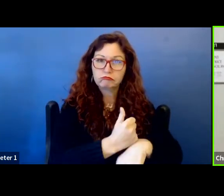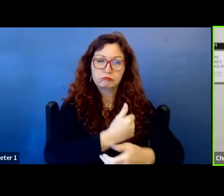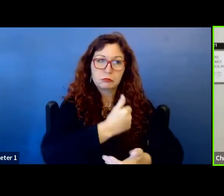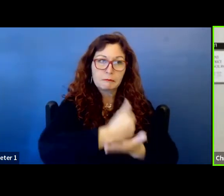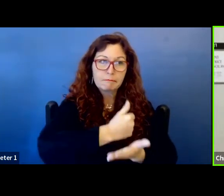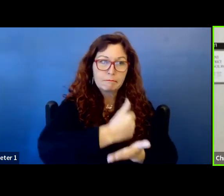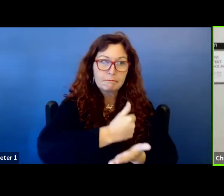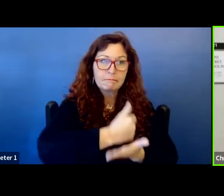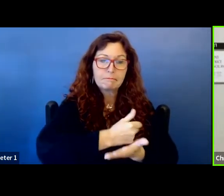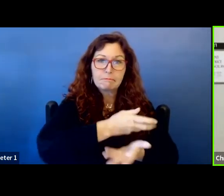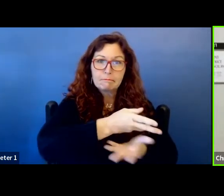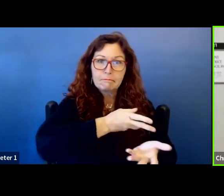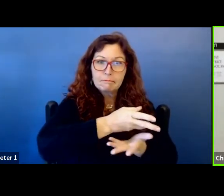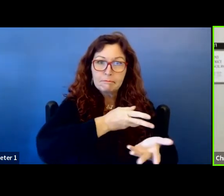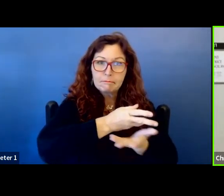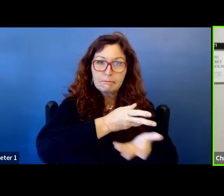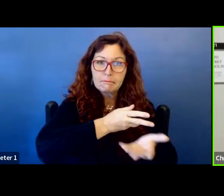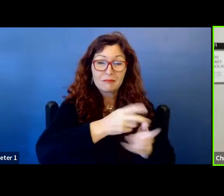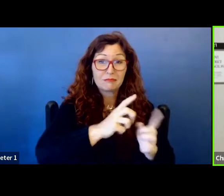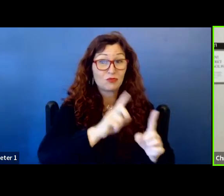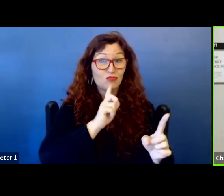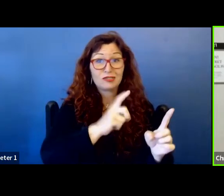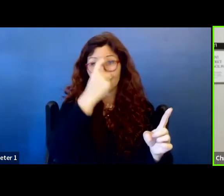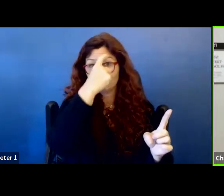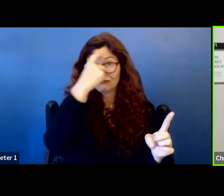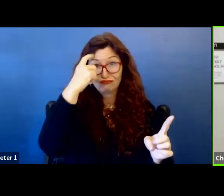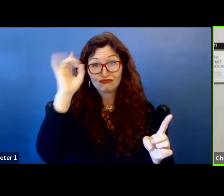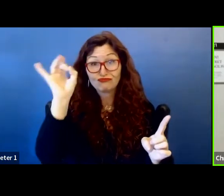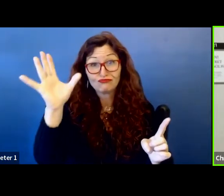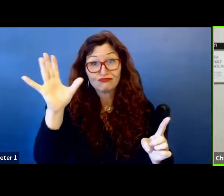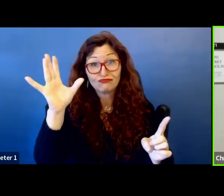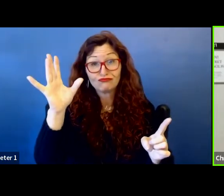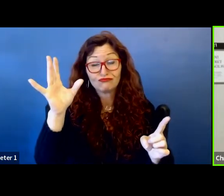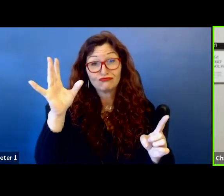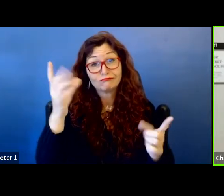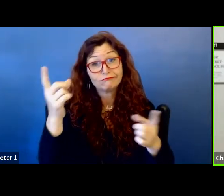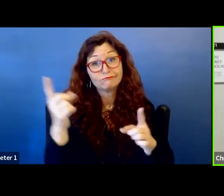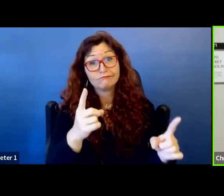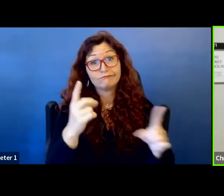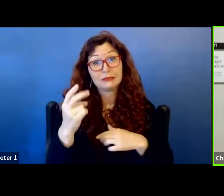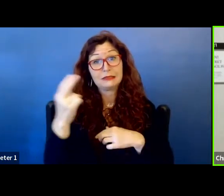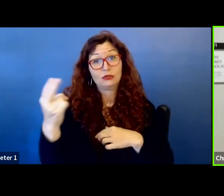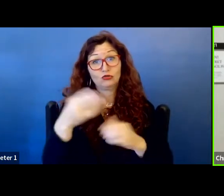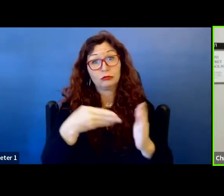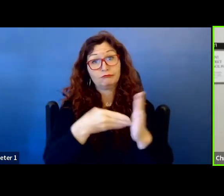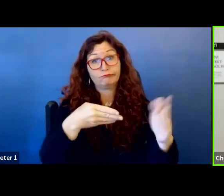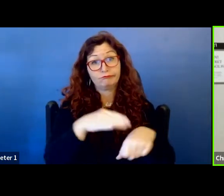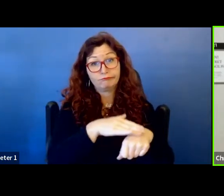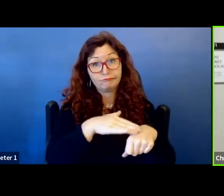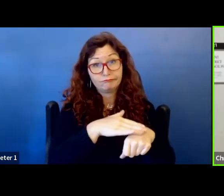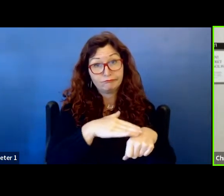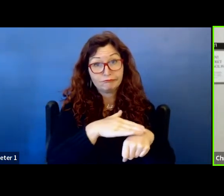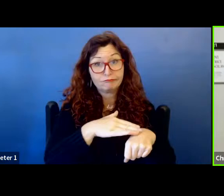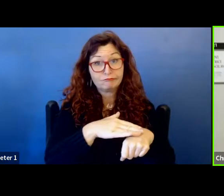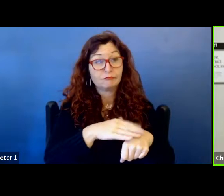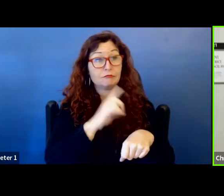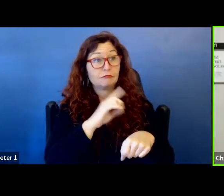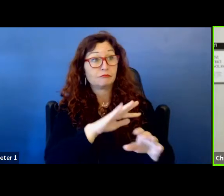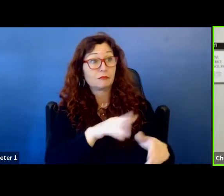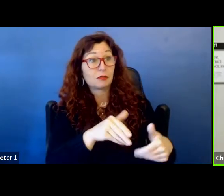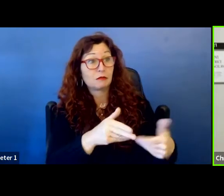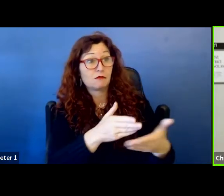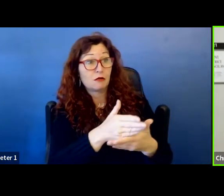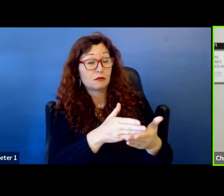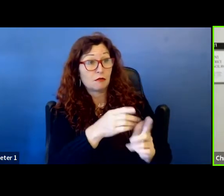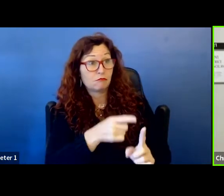our families but by entering some of the skilled trades apprenticeship programs as tribal citizens that we were able to follow those pathways to prosperity